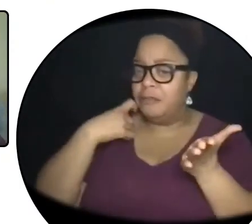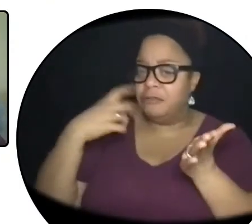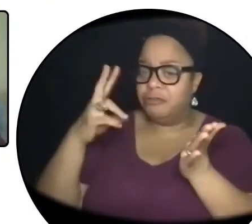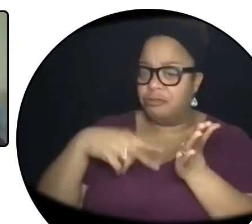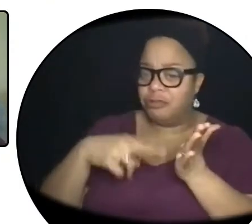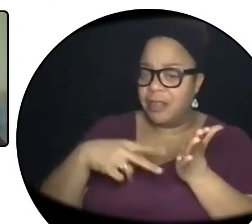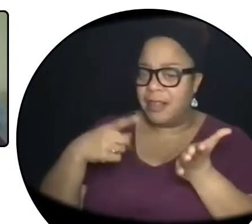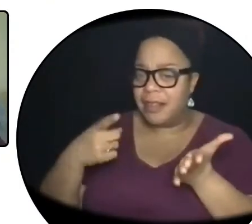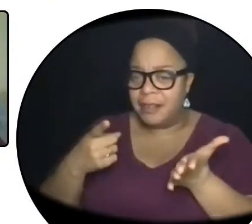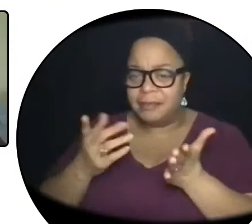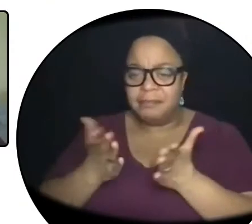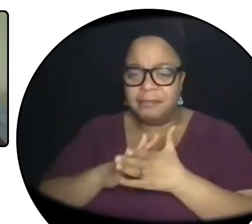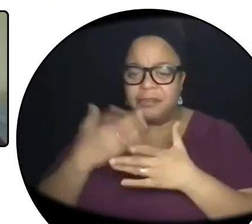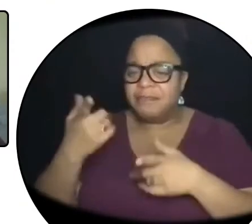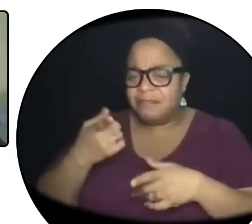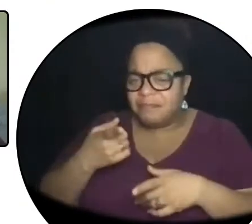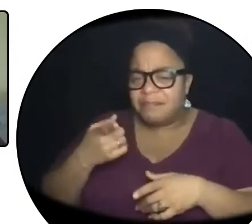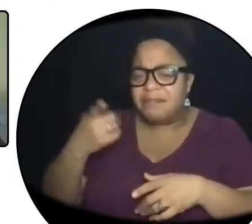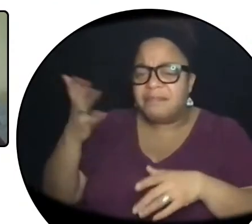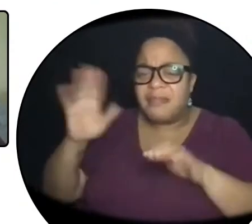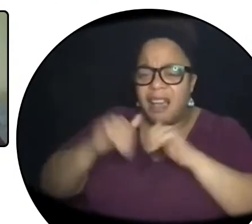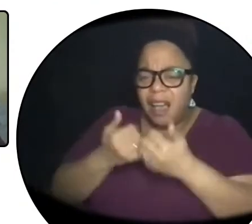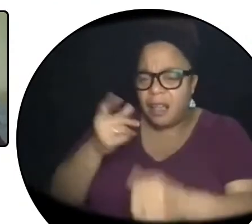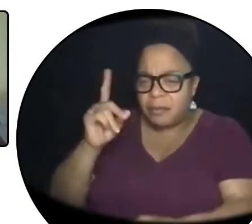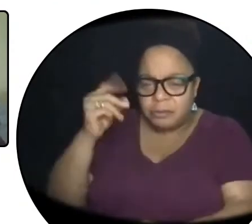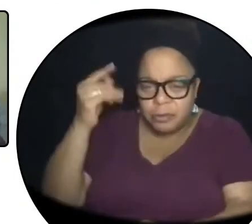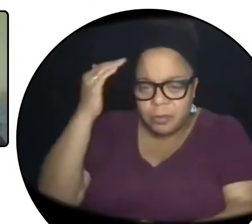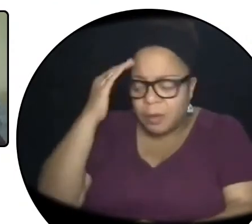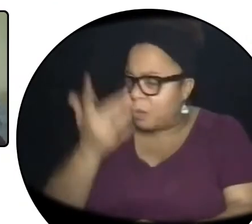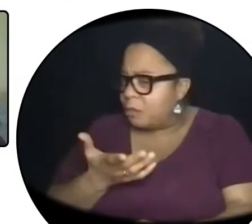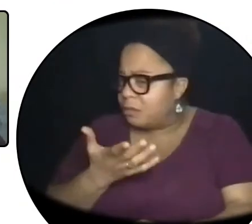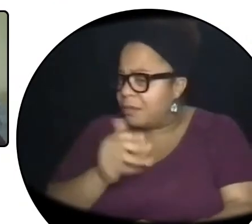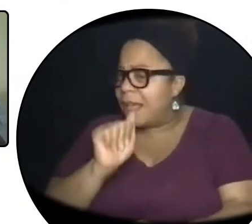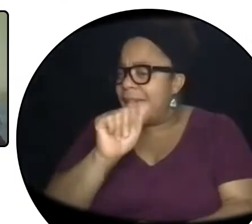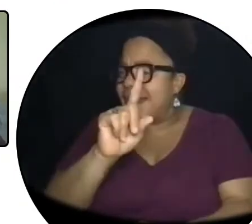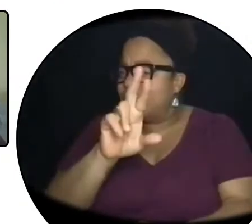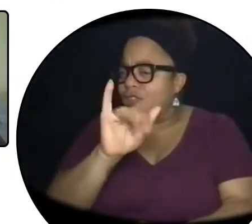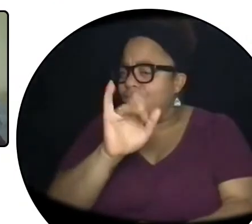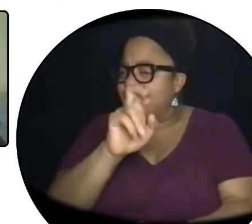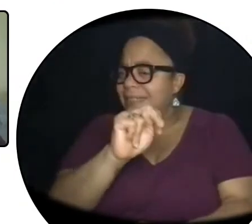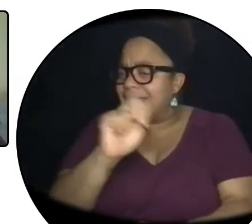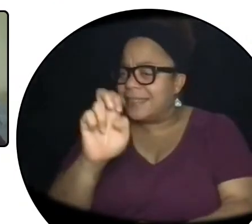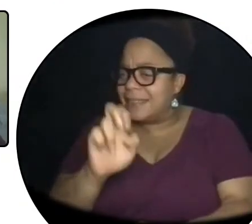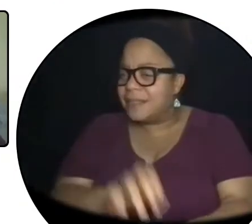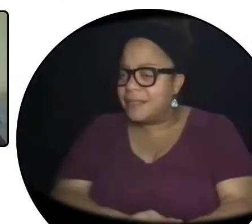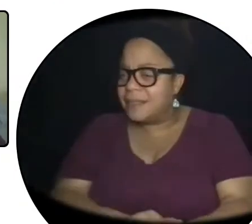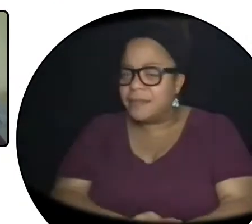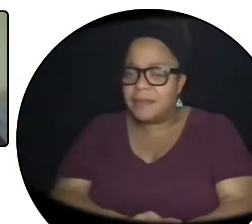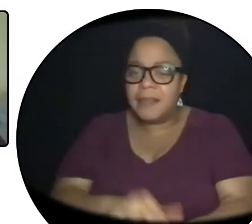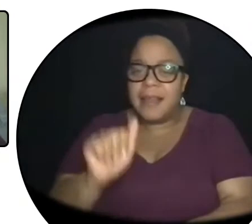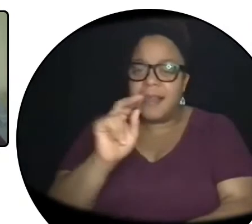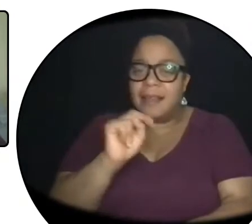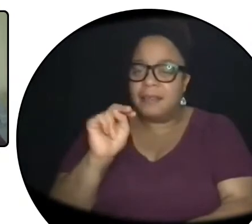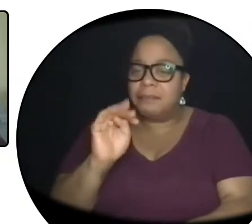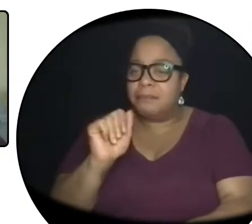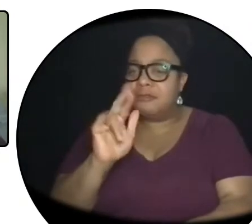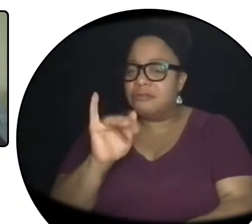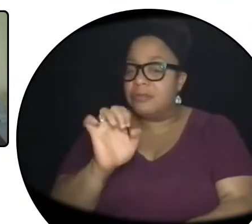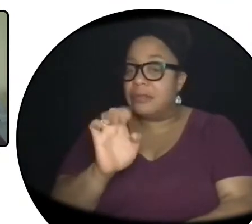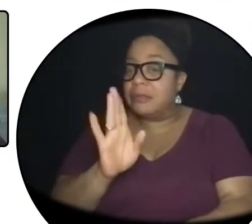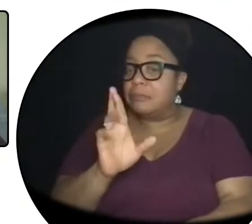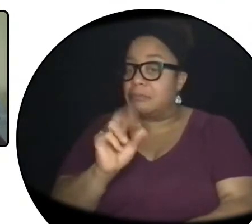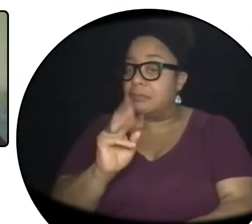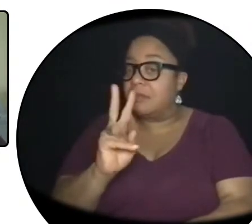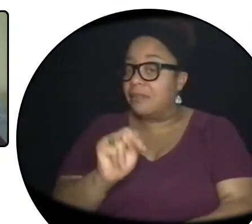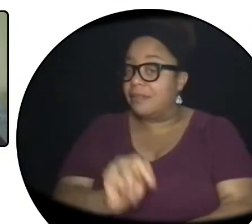think she's also interested in turning activism into something that's pleasurable, so that